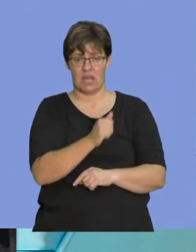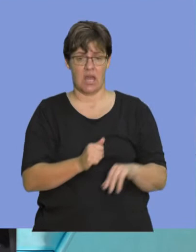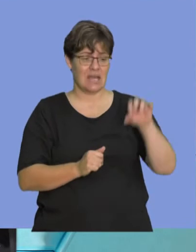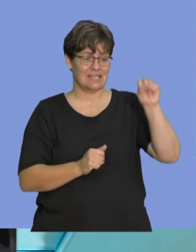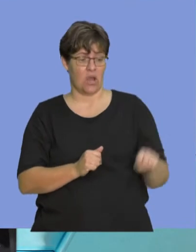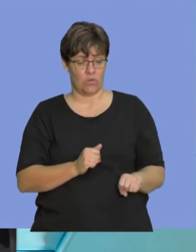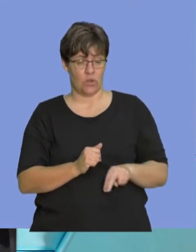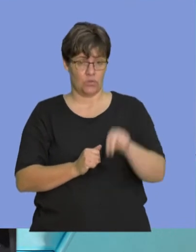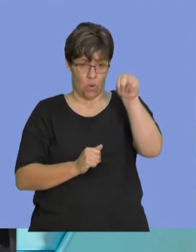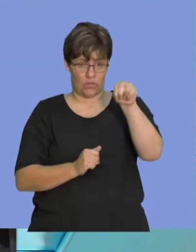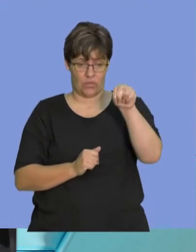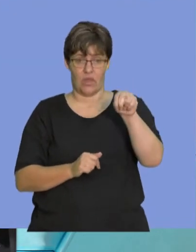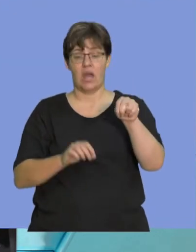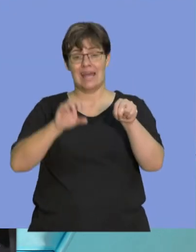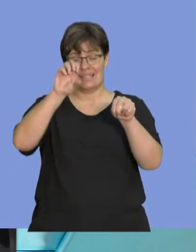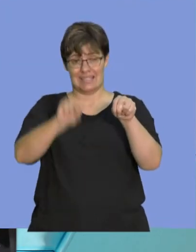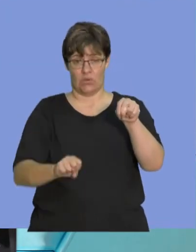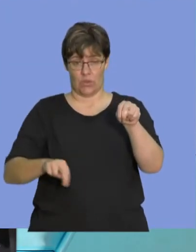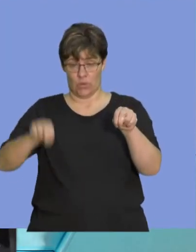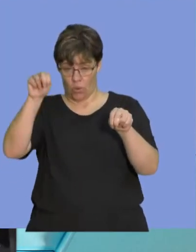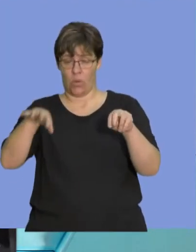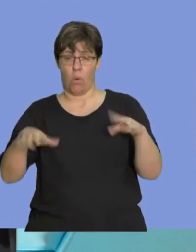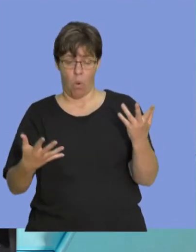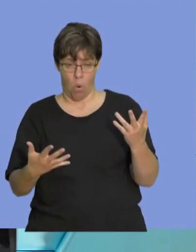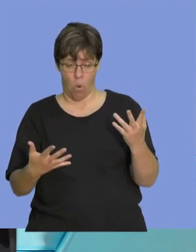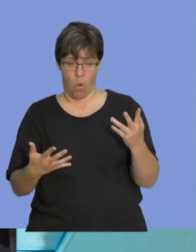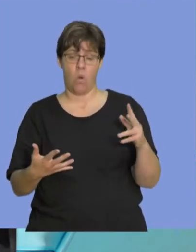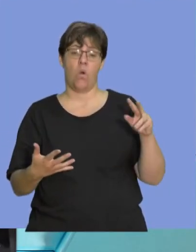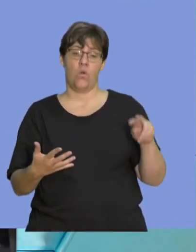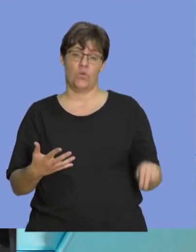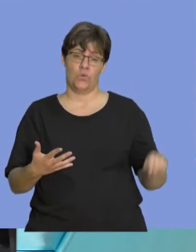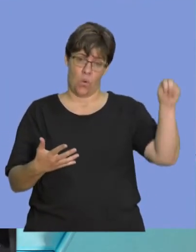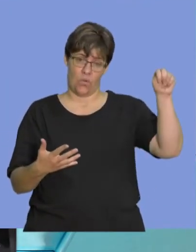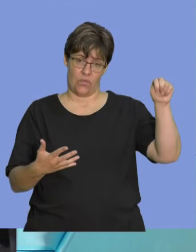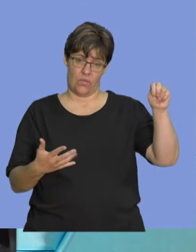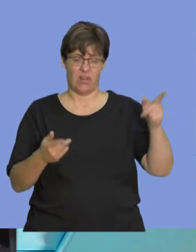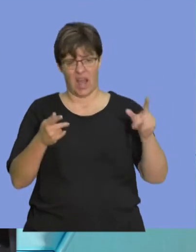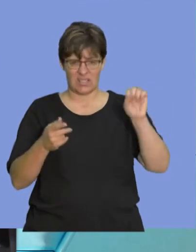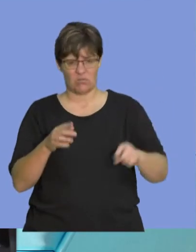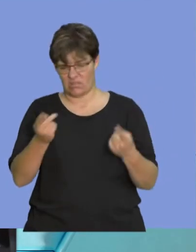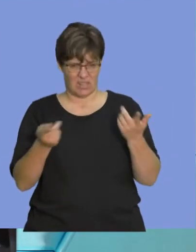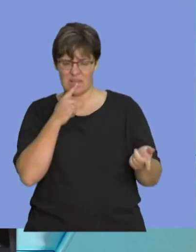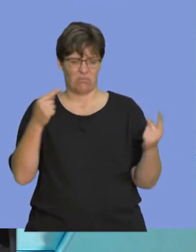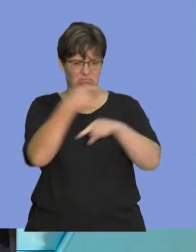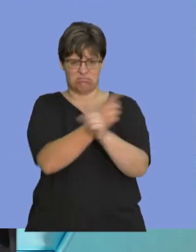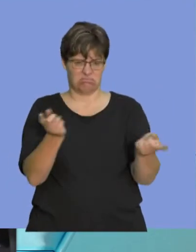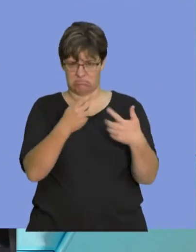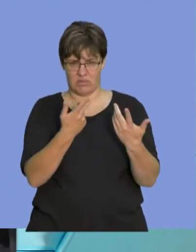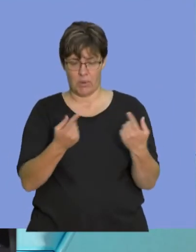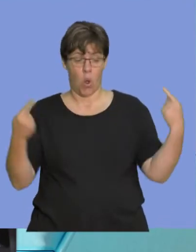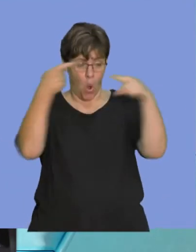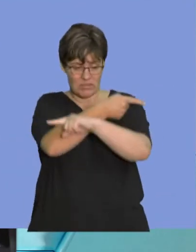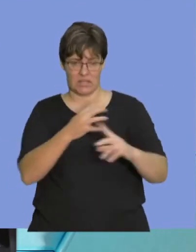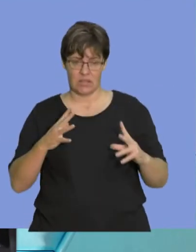we say south and north or north and south, because order is not important. The fact remains is that any two opposite poles will